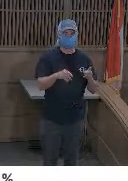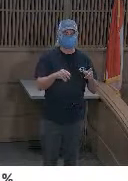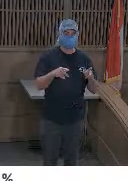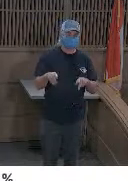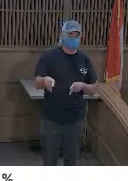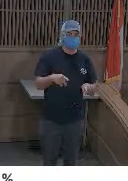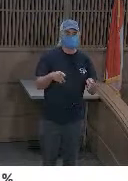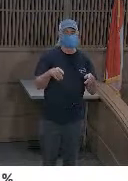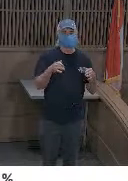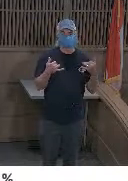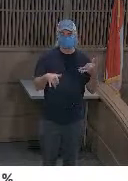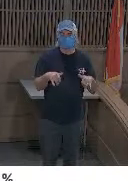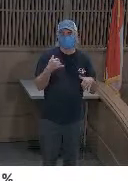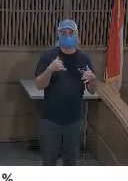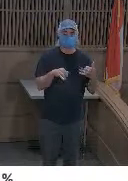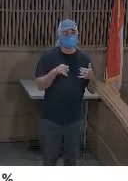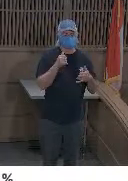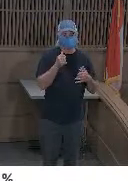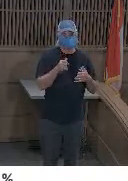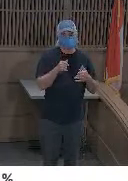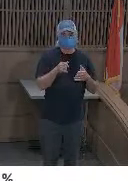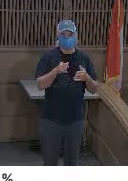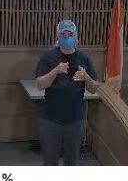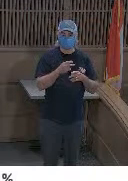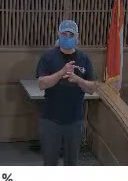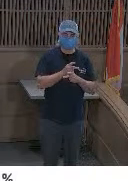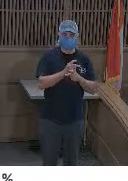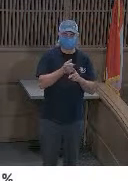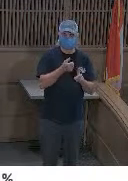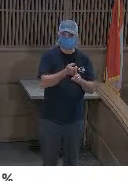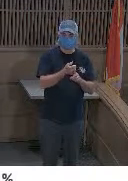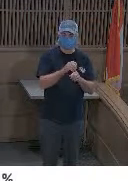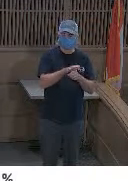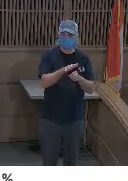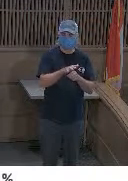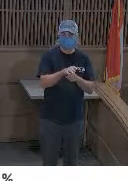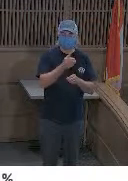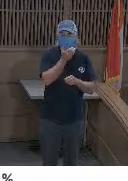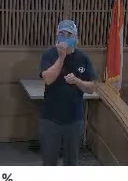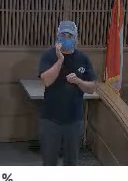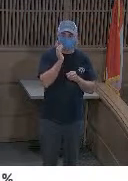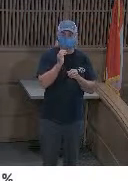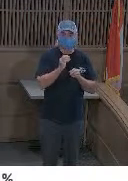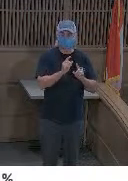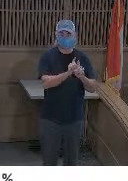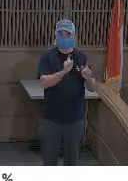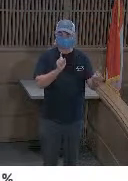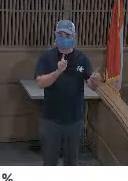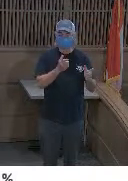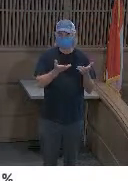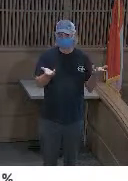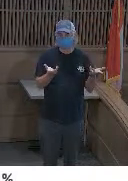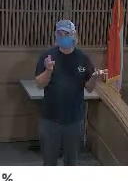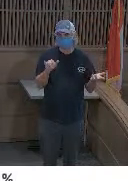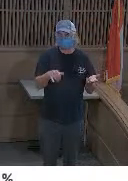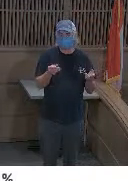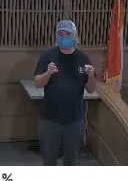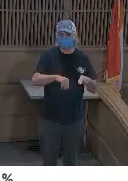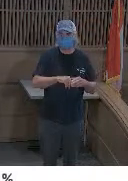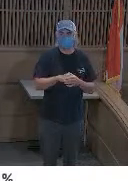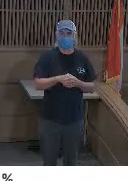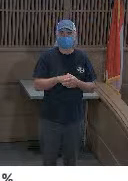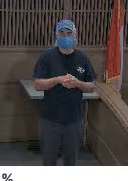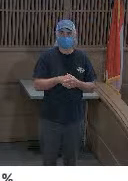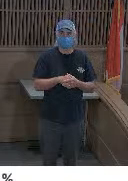less compliant with the safety precautions. Following that increase of 8%, you